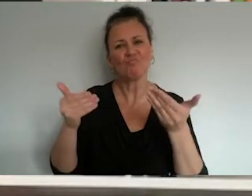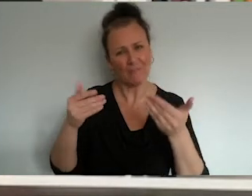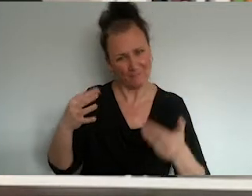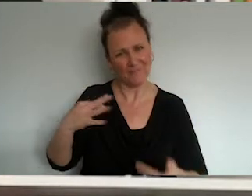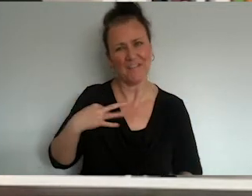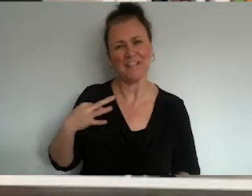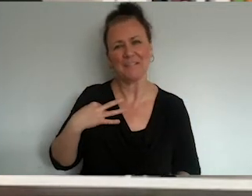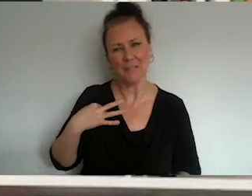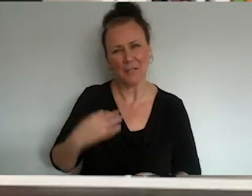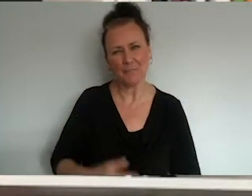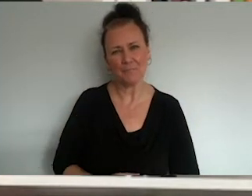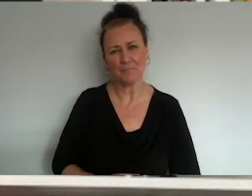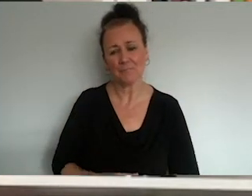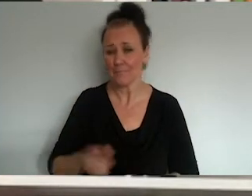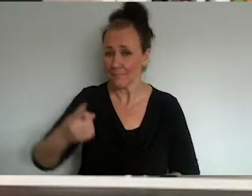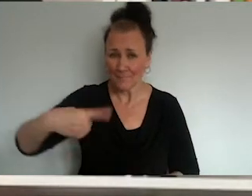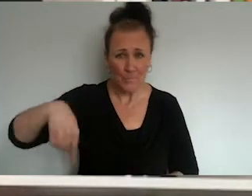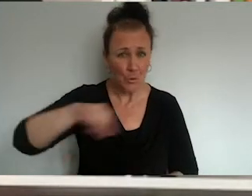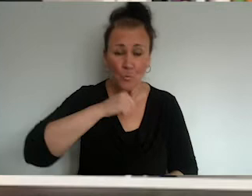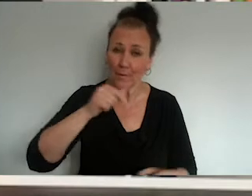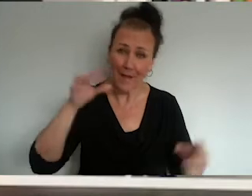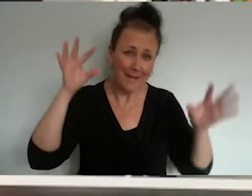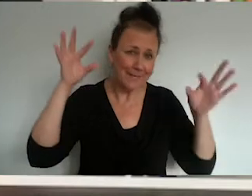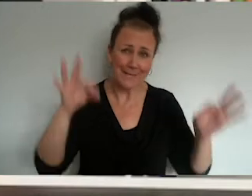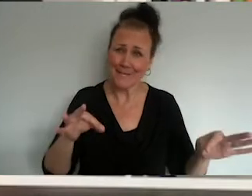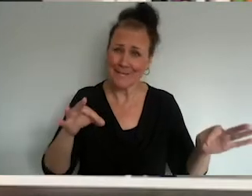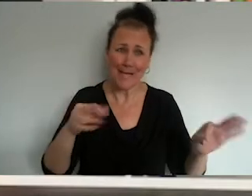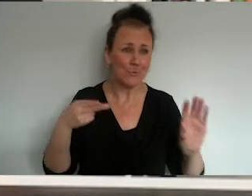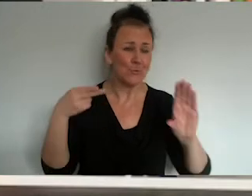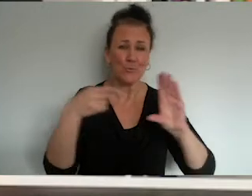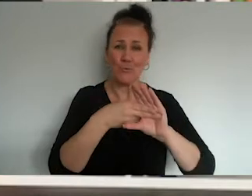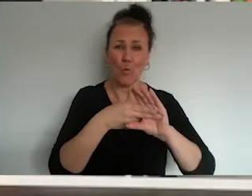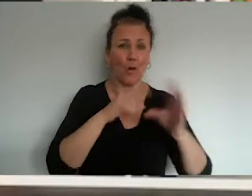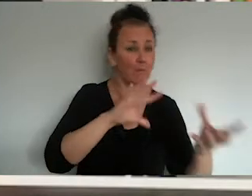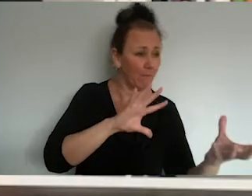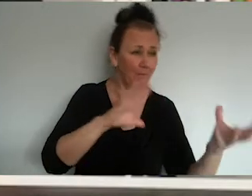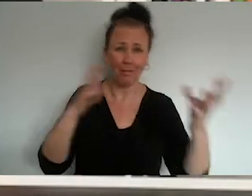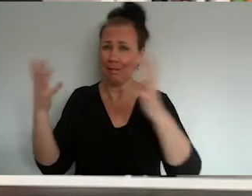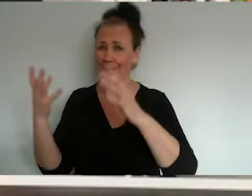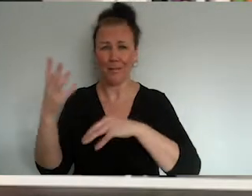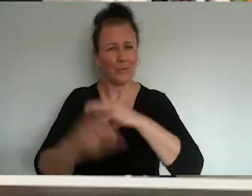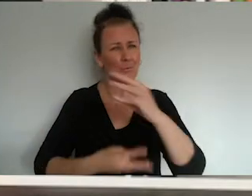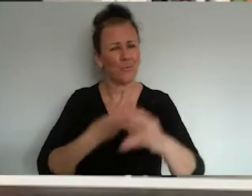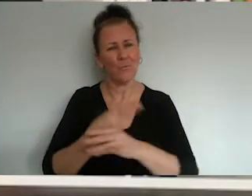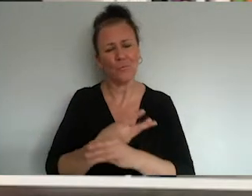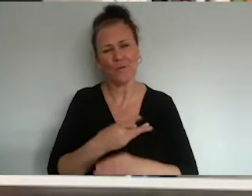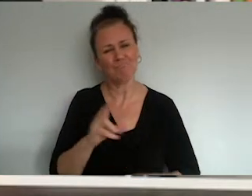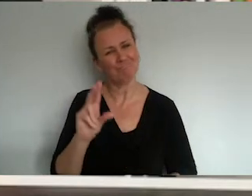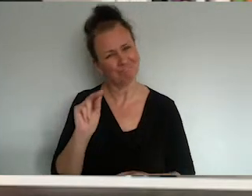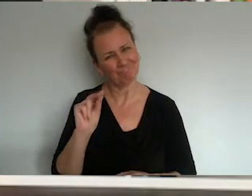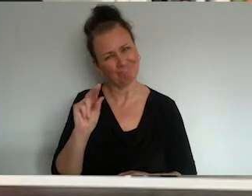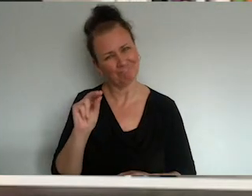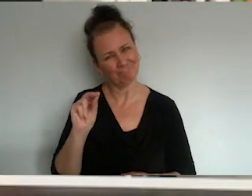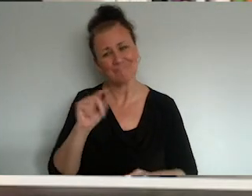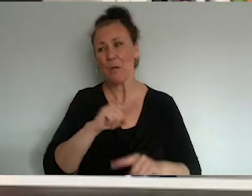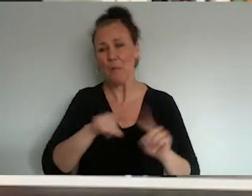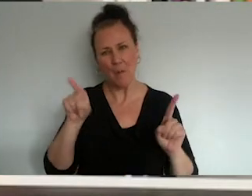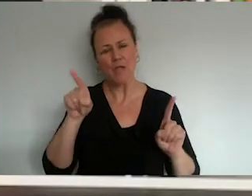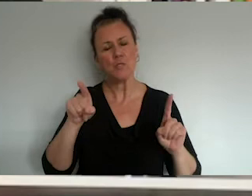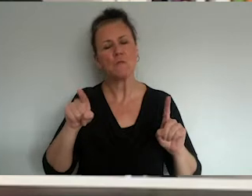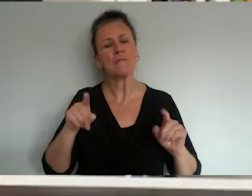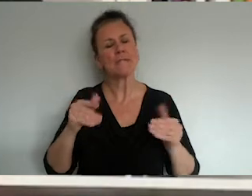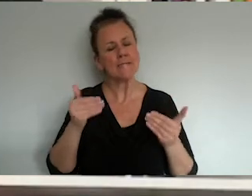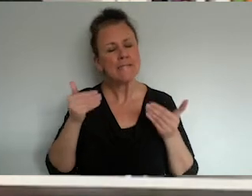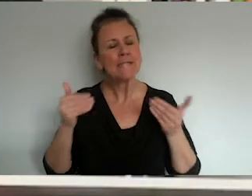None of you signed up to have your entire world turned upside down, but all of you have risen to every